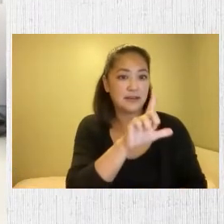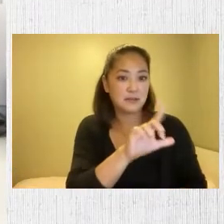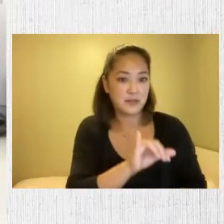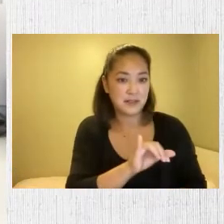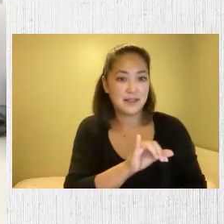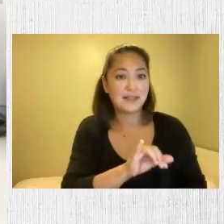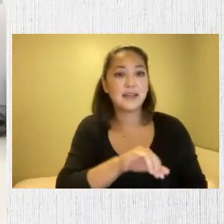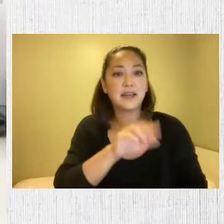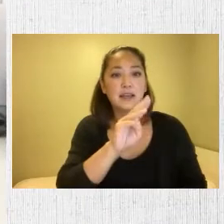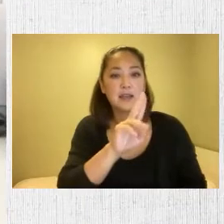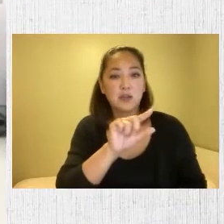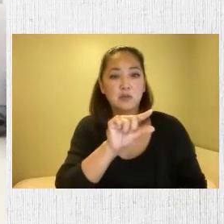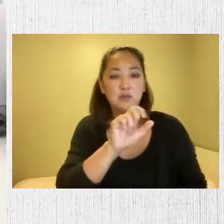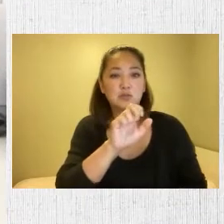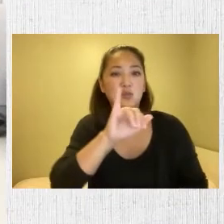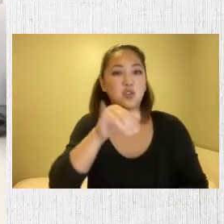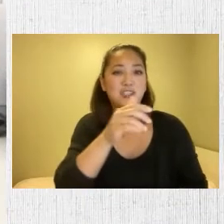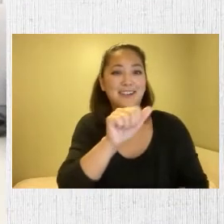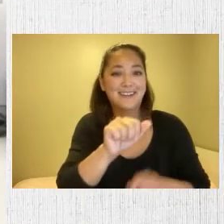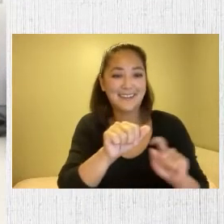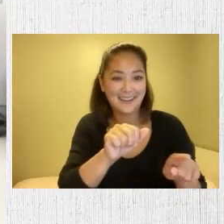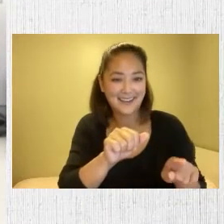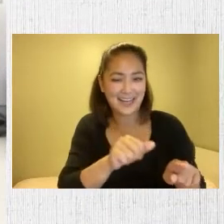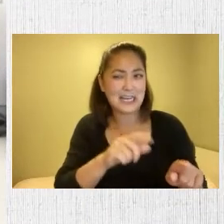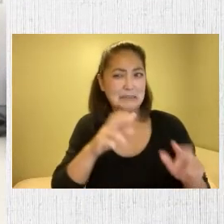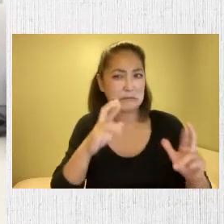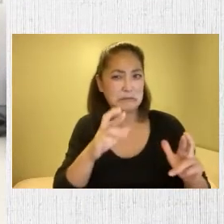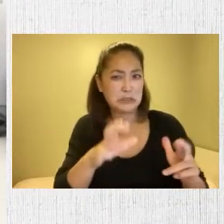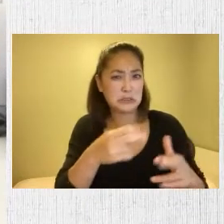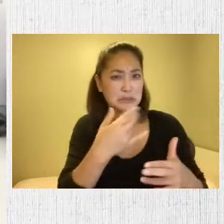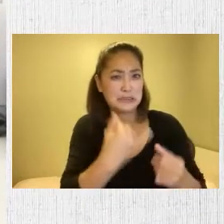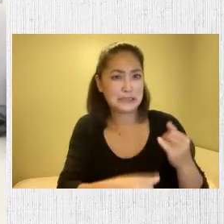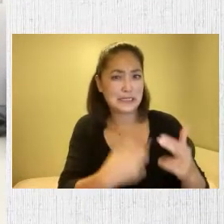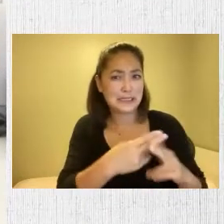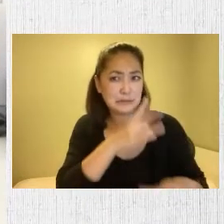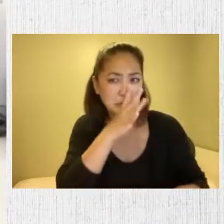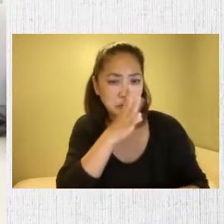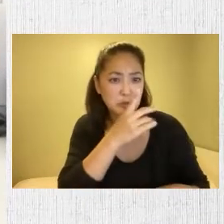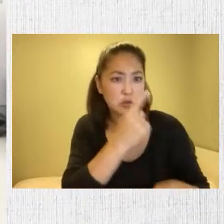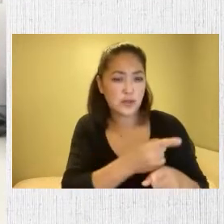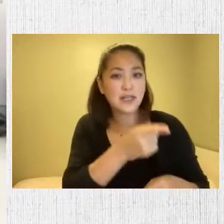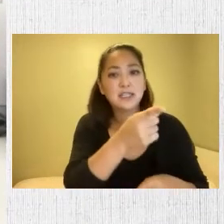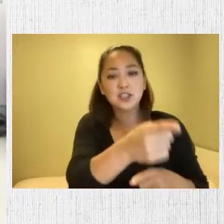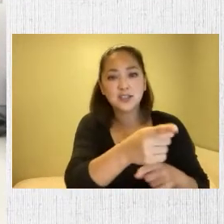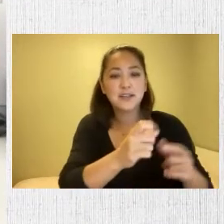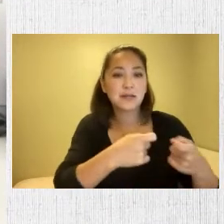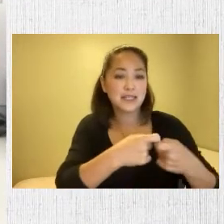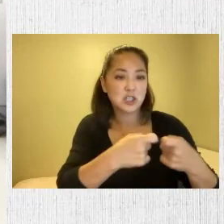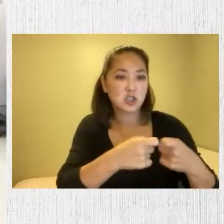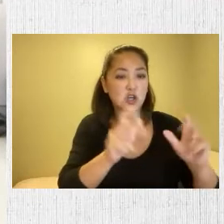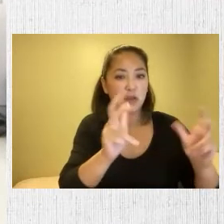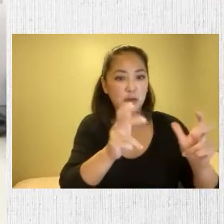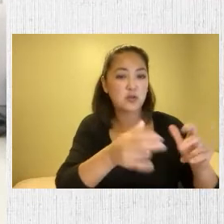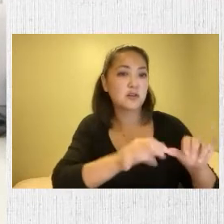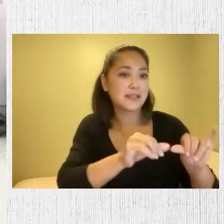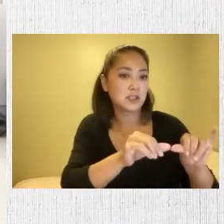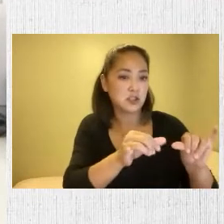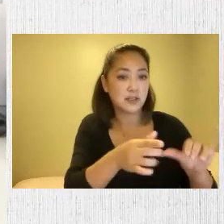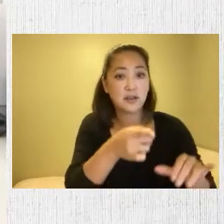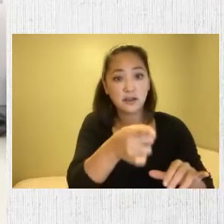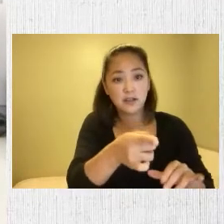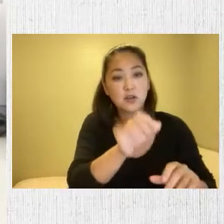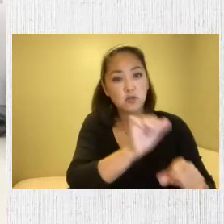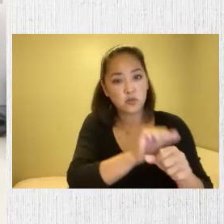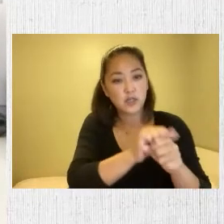I pronounced your last name okay, here as well. And she's an undergrad from Electrical and Computing Engineering who is also working with